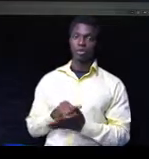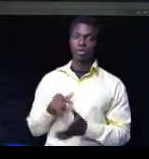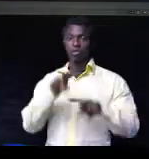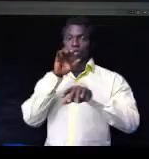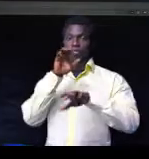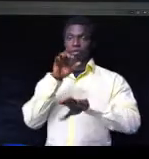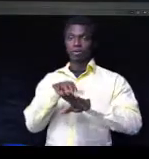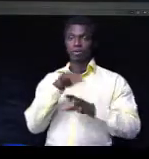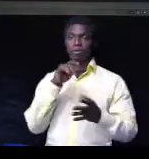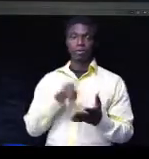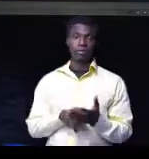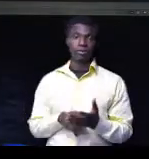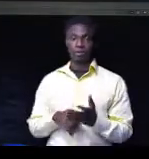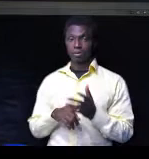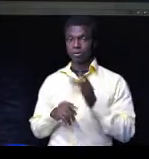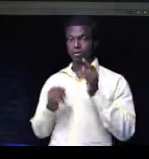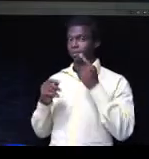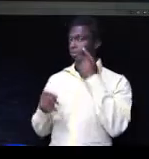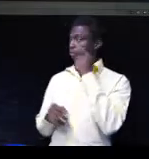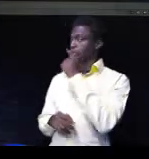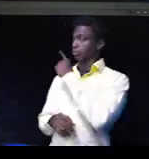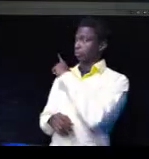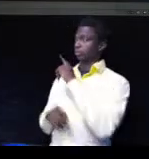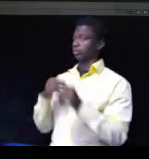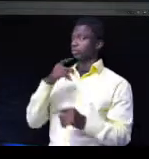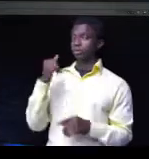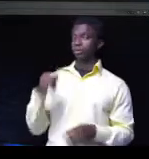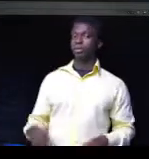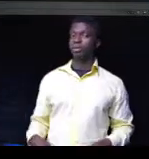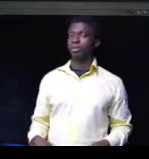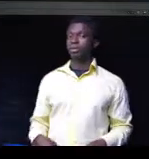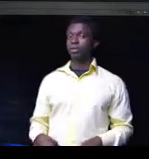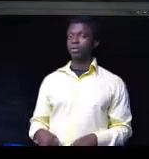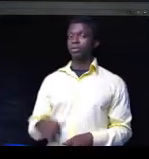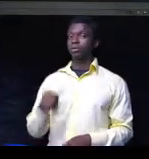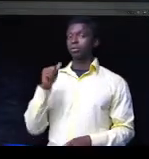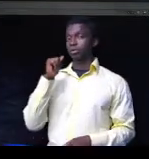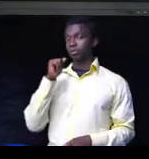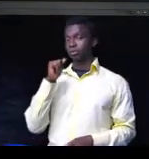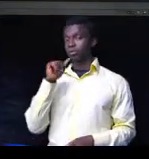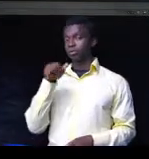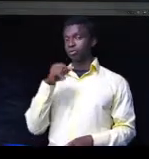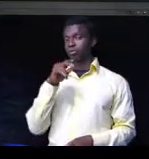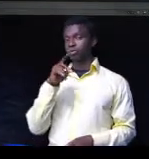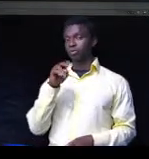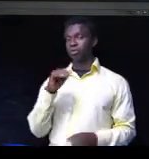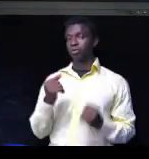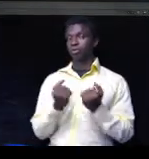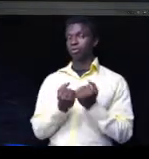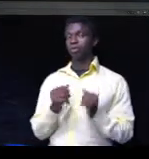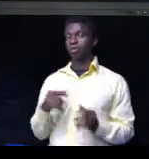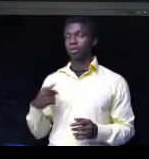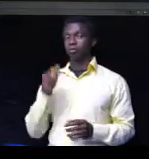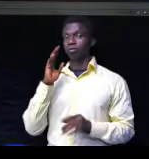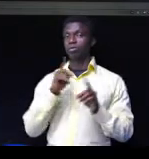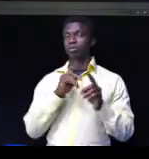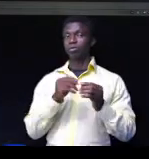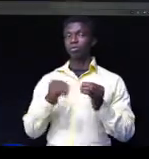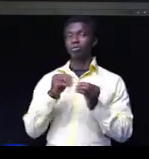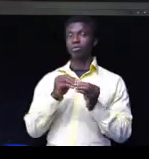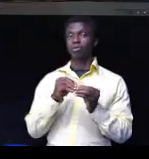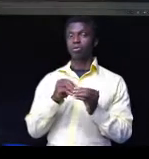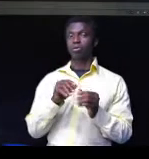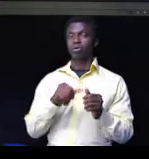that, looking at this picture, you see a young judo fighter. So we'll talk more about it